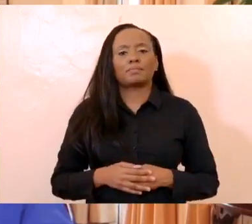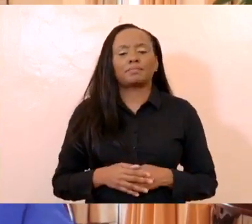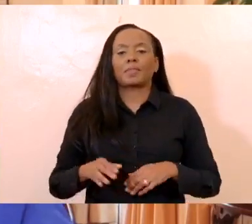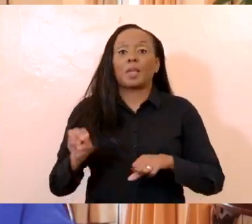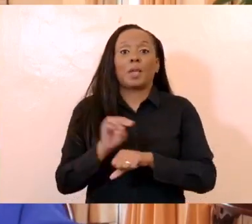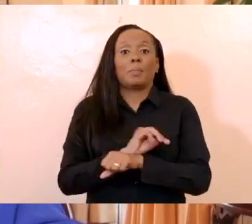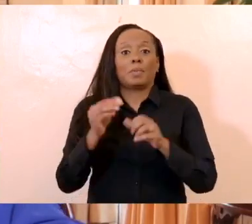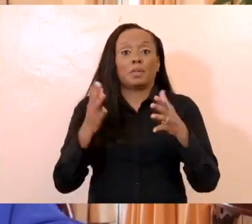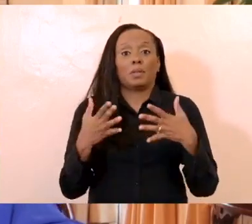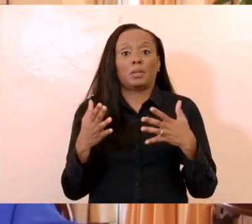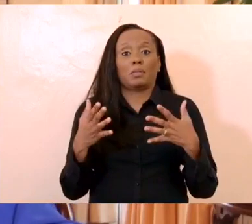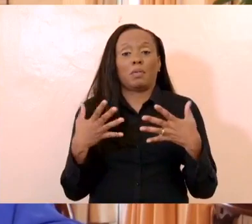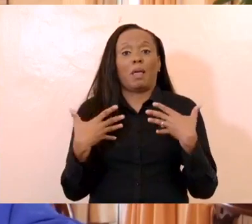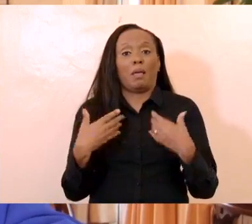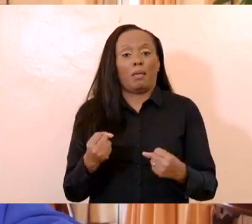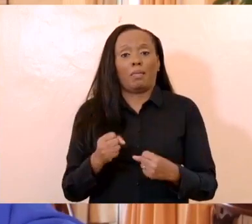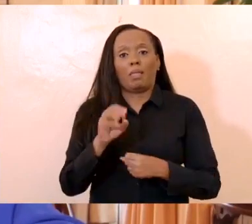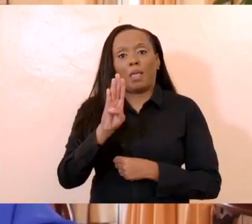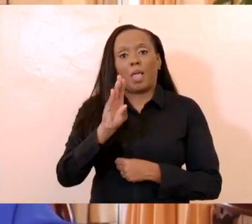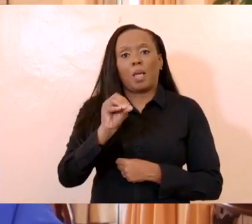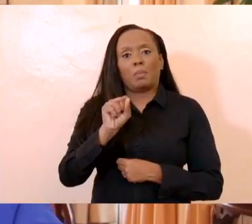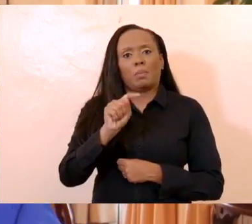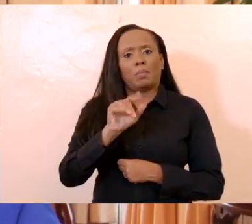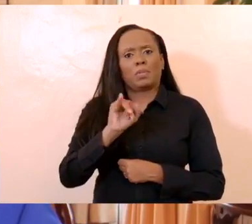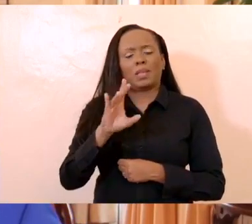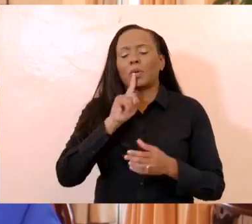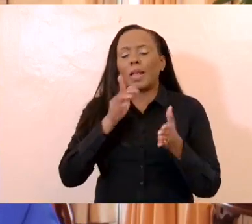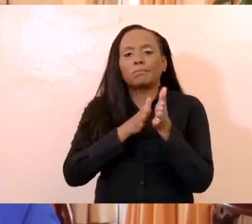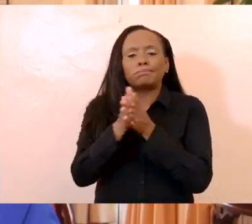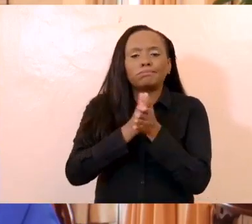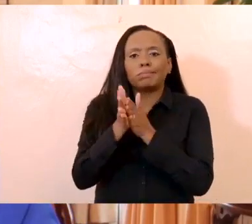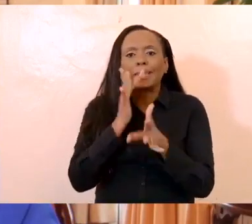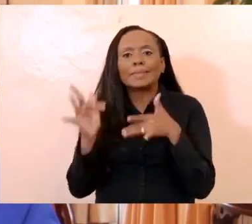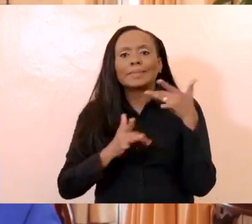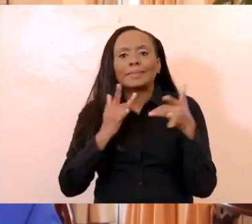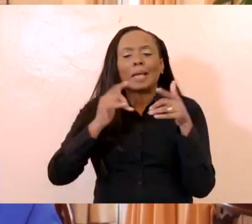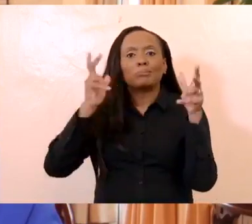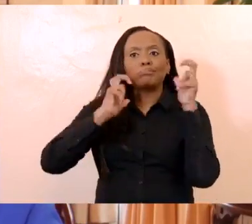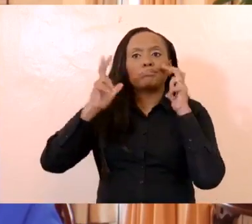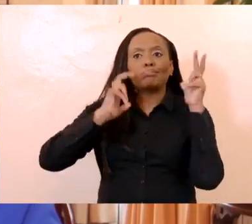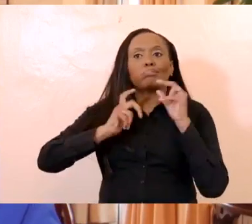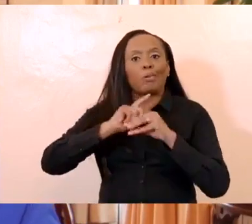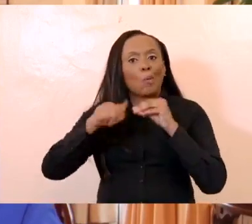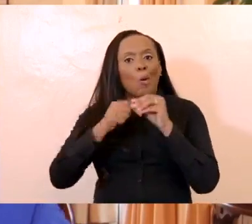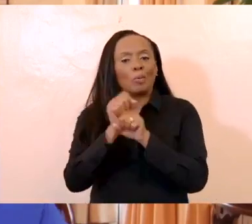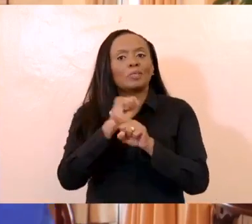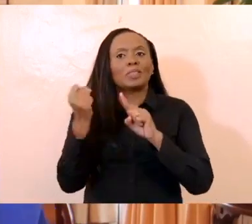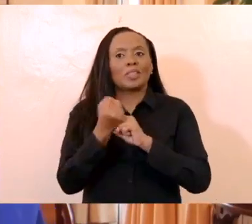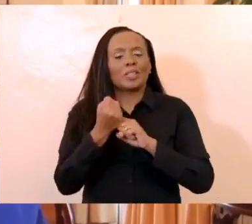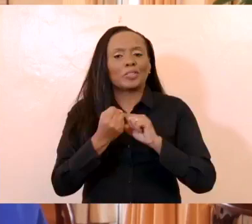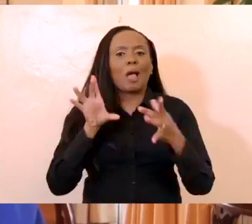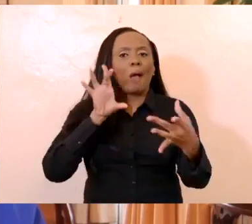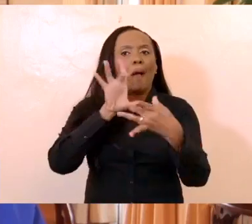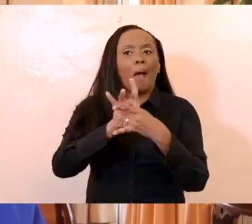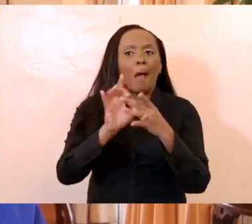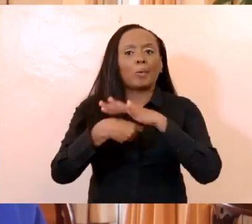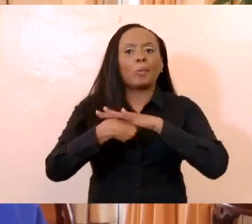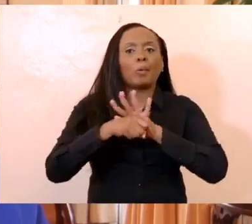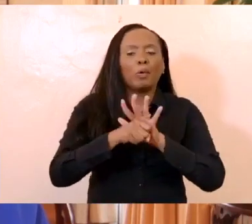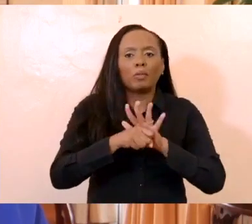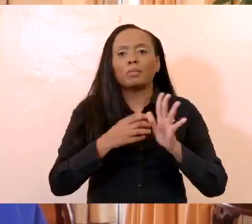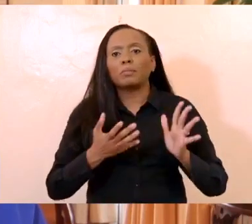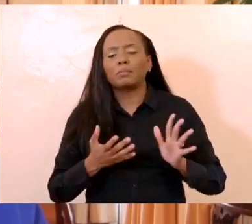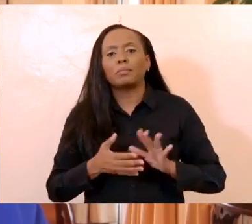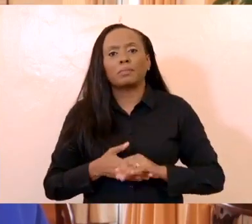look forward to hearing you this evening to give us an update on the situation with COVID-19 relative to the